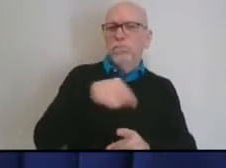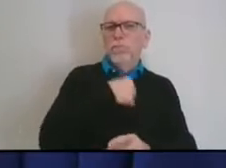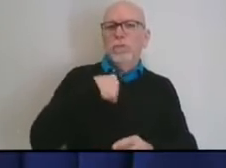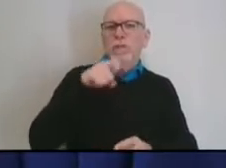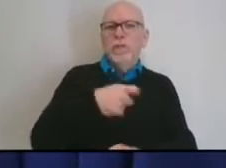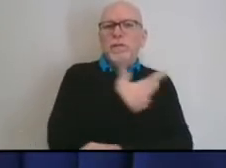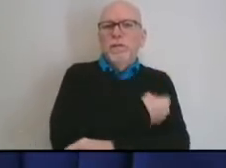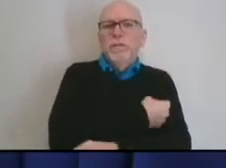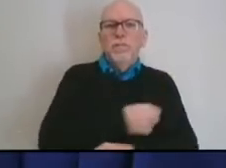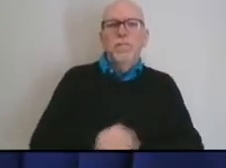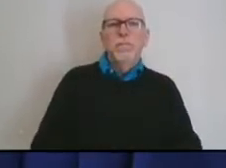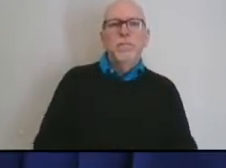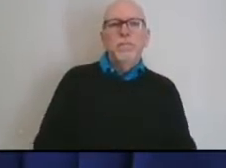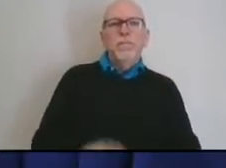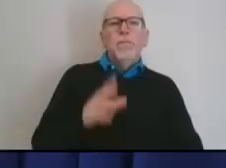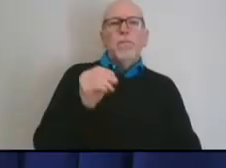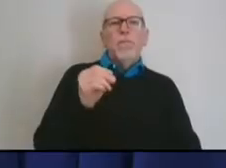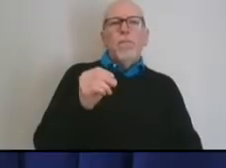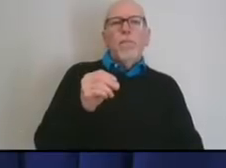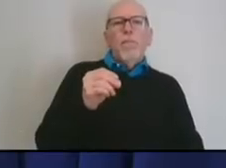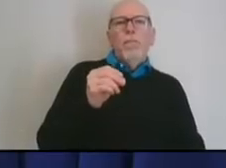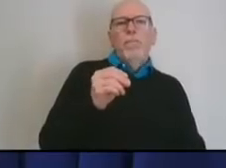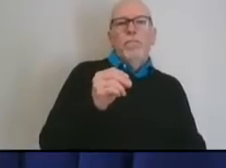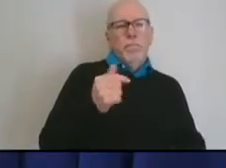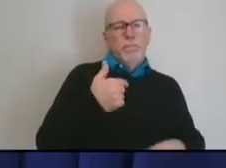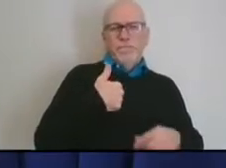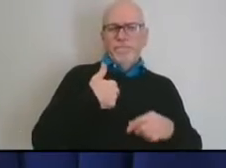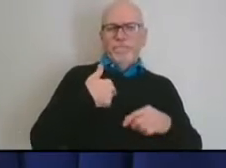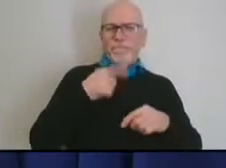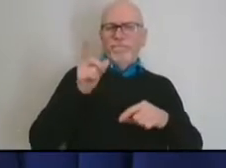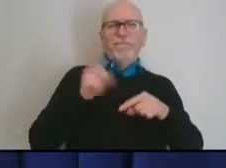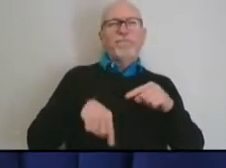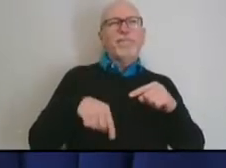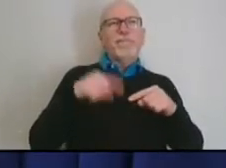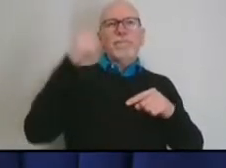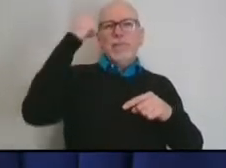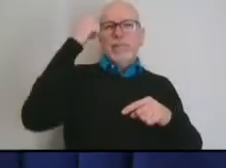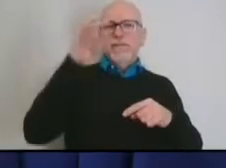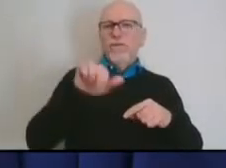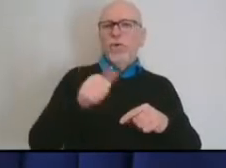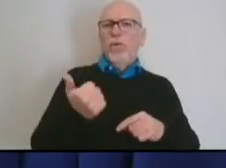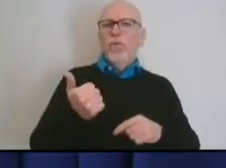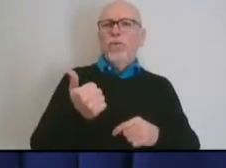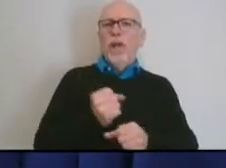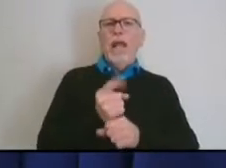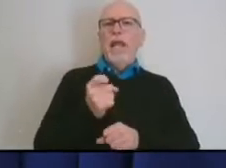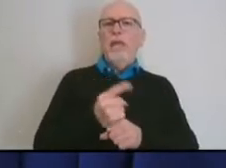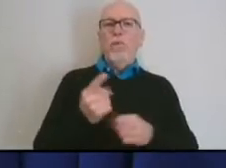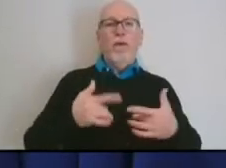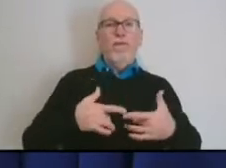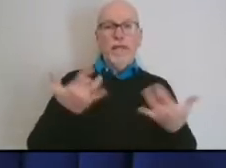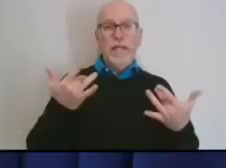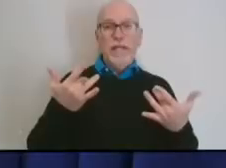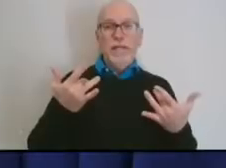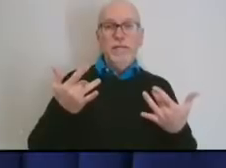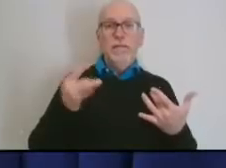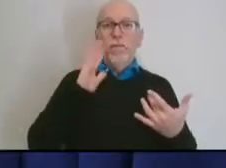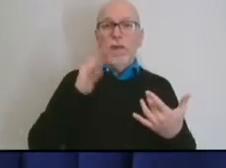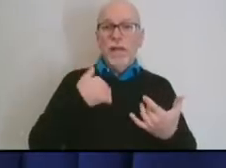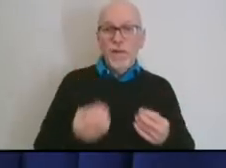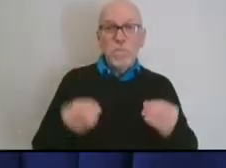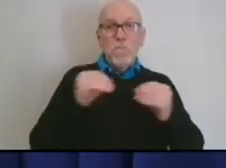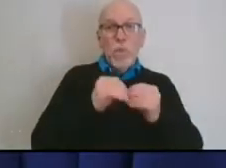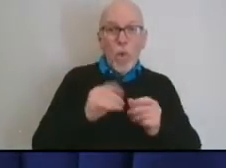vaccinated. And I can't think of another annual event that you would have more